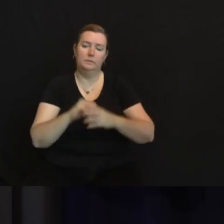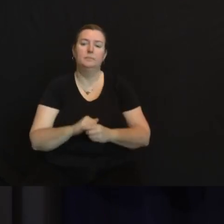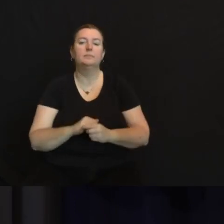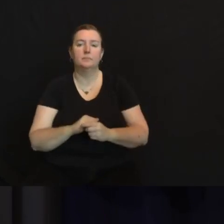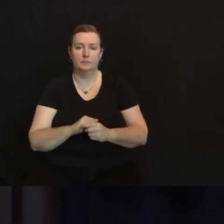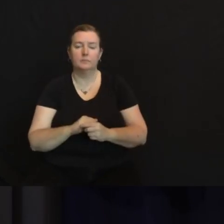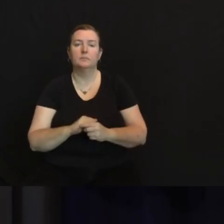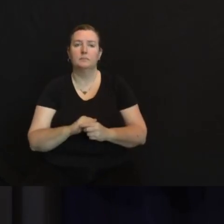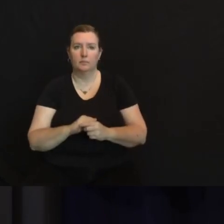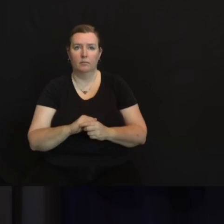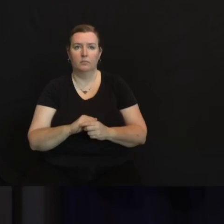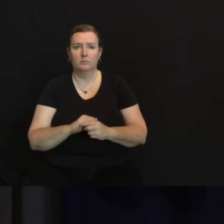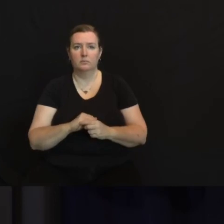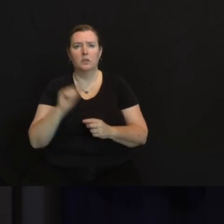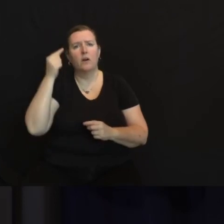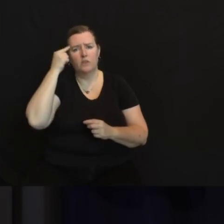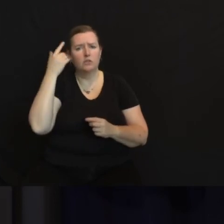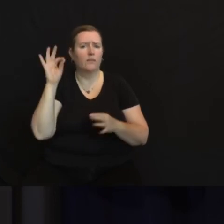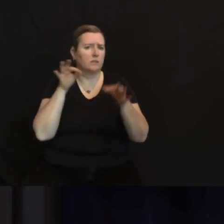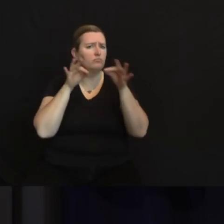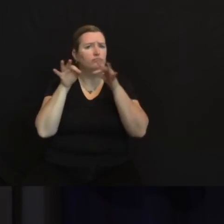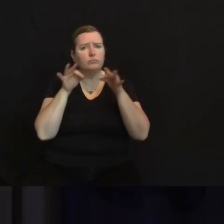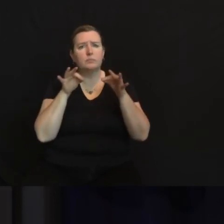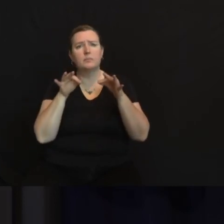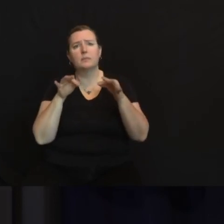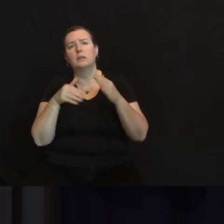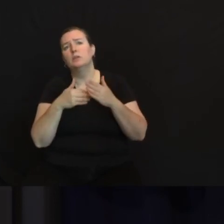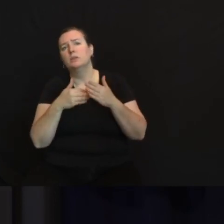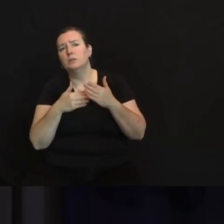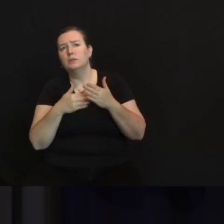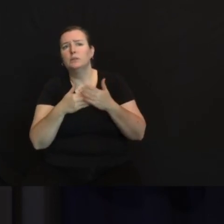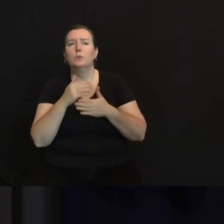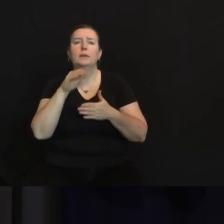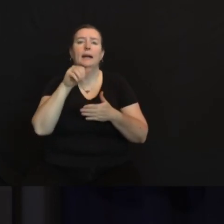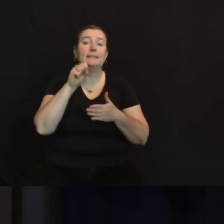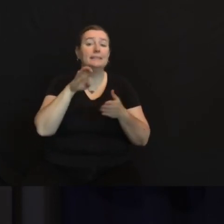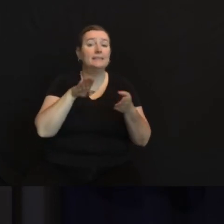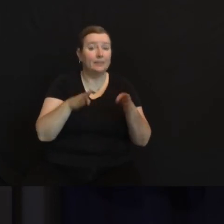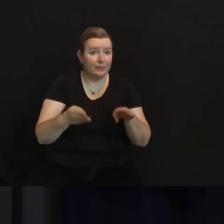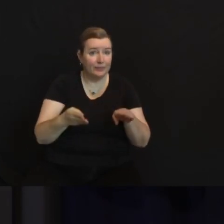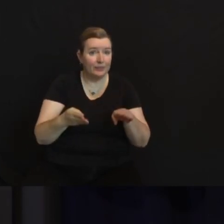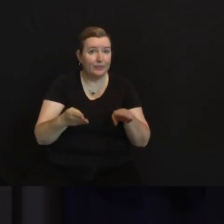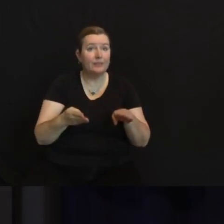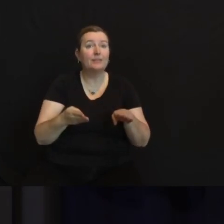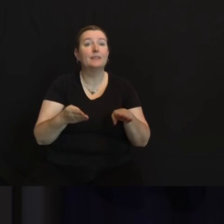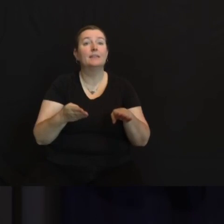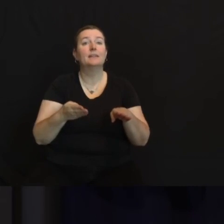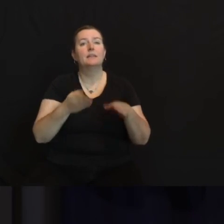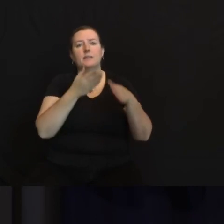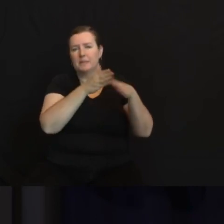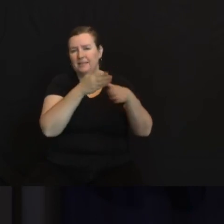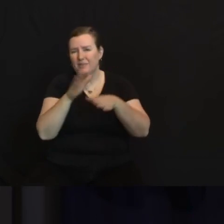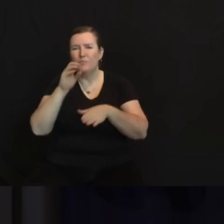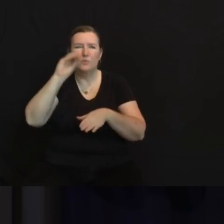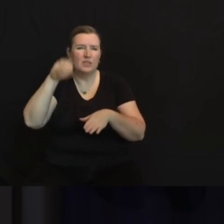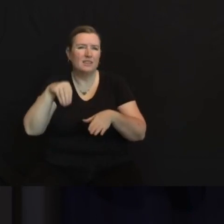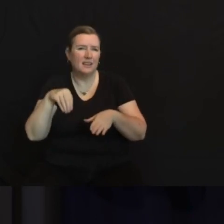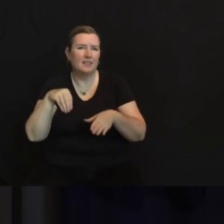The governor reviewed the new cases and deaths. In terms of deaths, the breakdown by race and ethnicity is as follows: